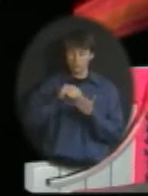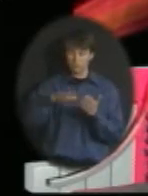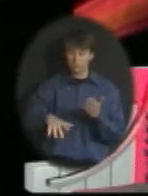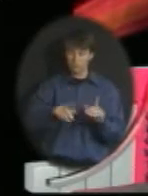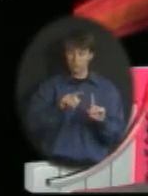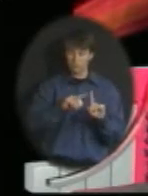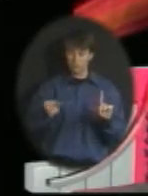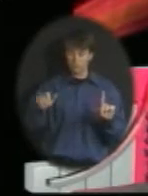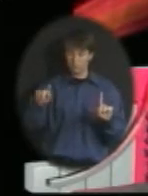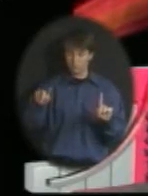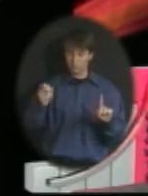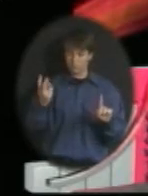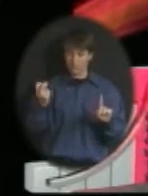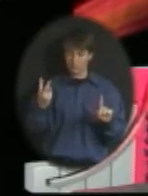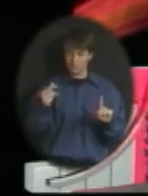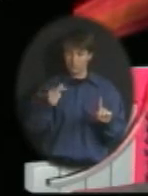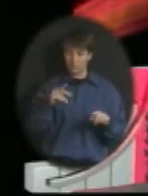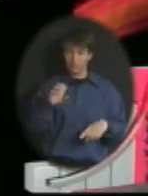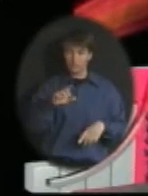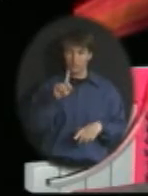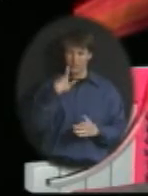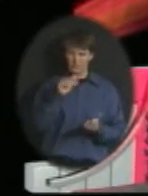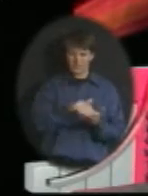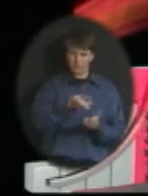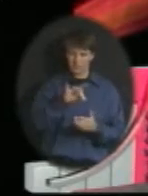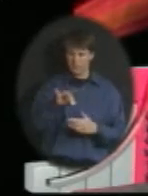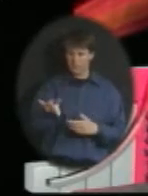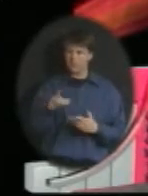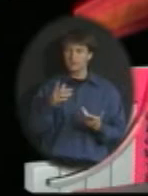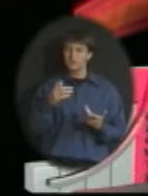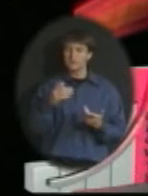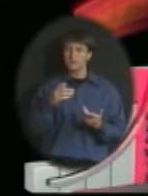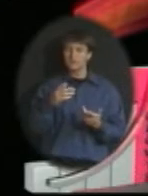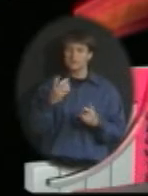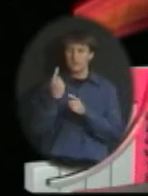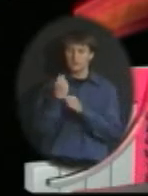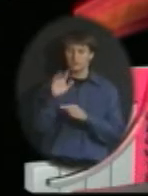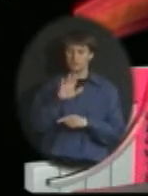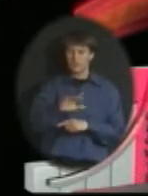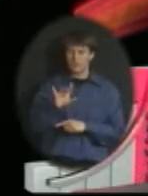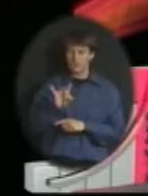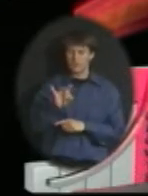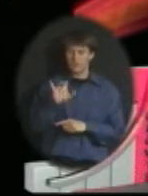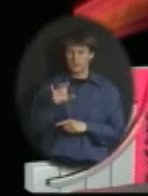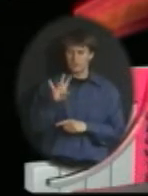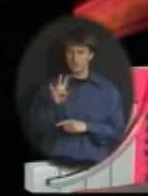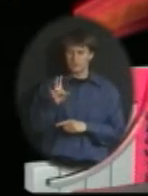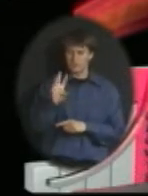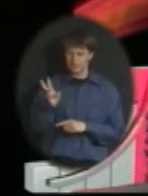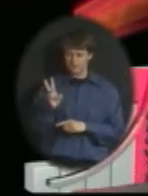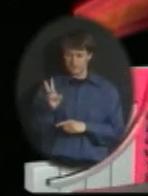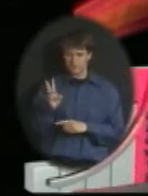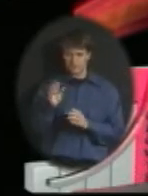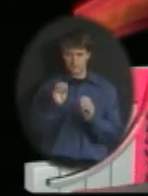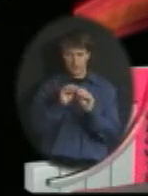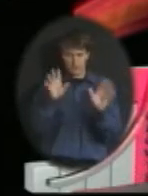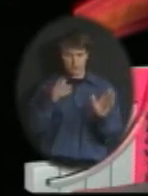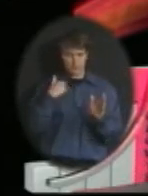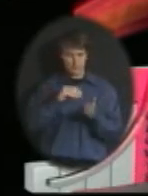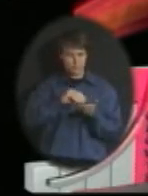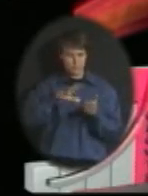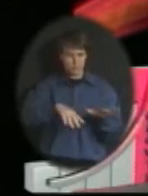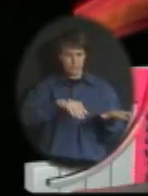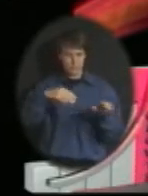was just over 1,088. Last year was about 876. Now this is obviously a gross figure, and we have students move